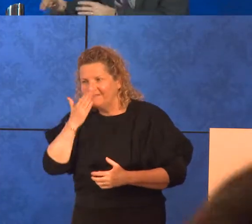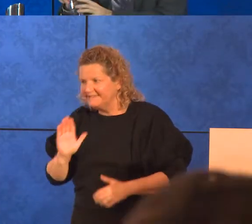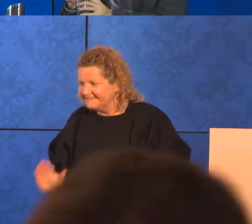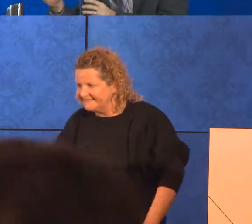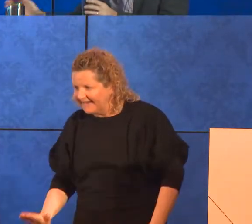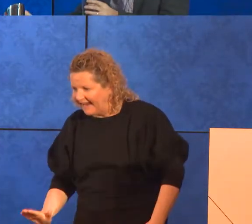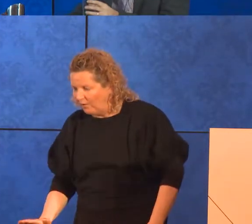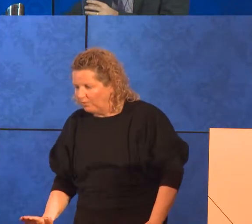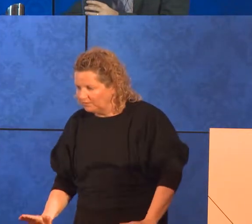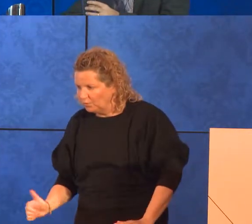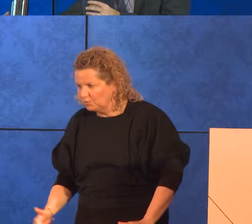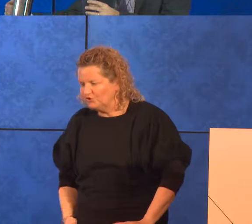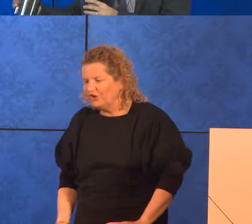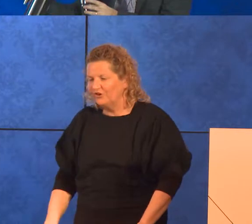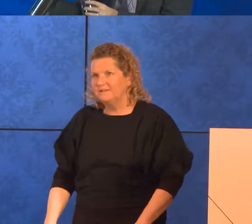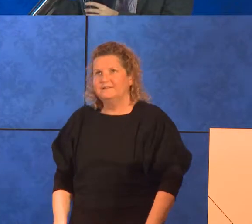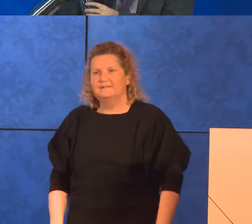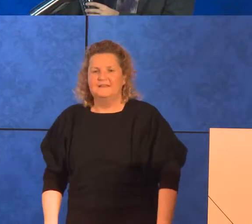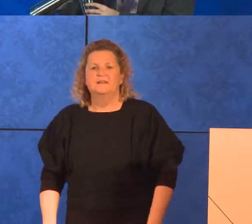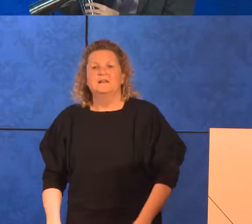on, down you go. Good girl.